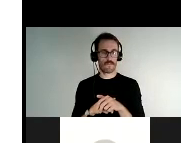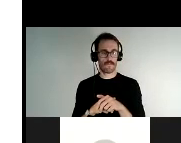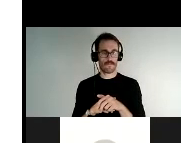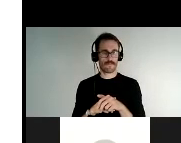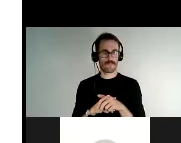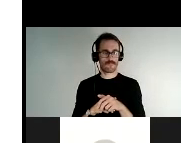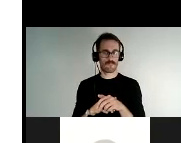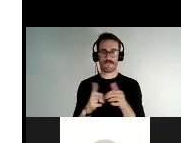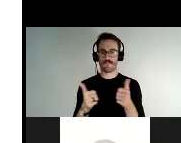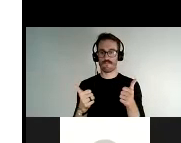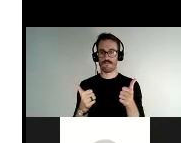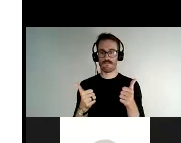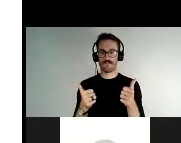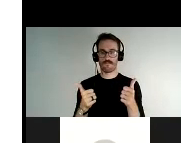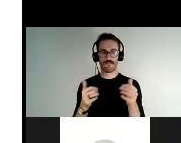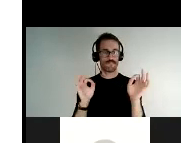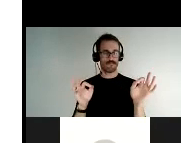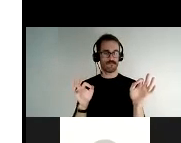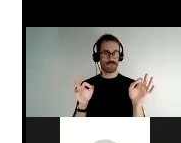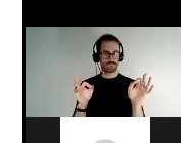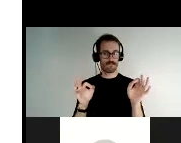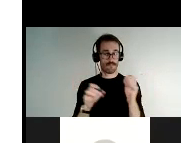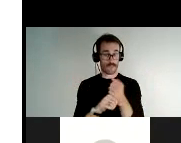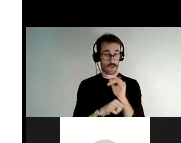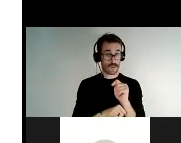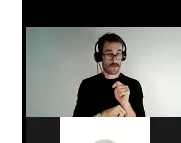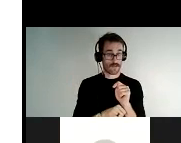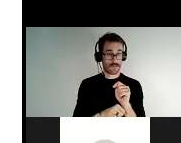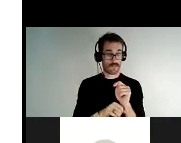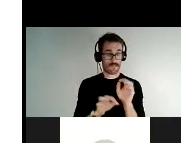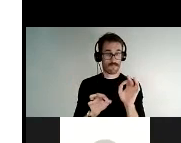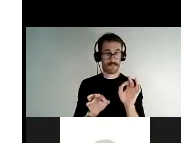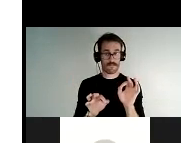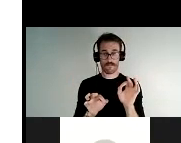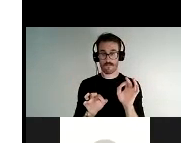There, they did it. You got it? You've got